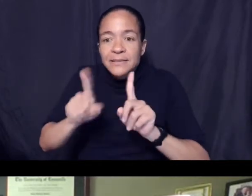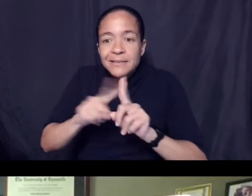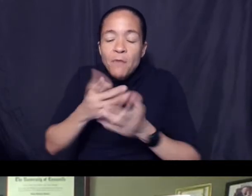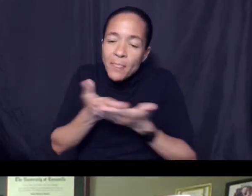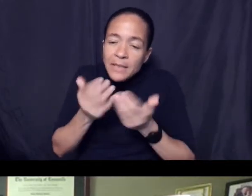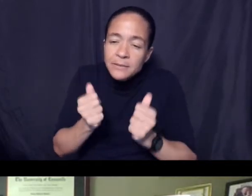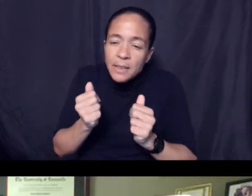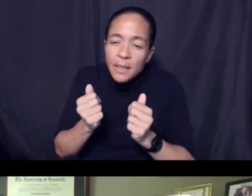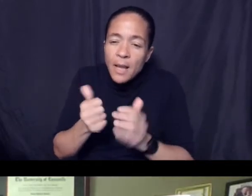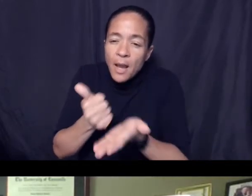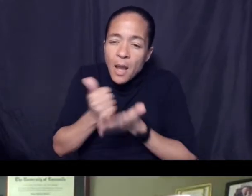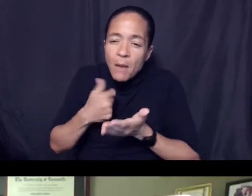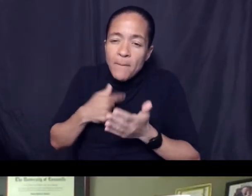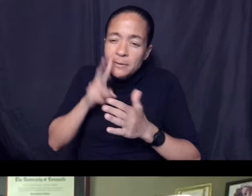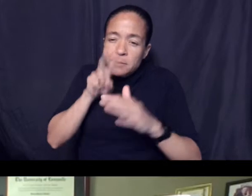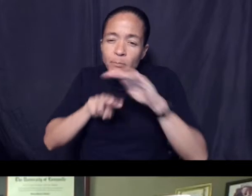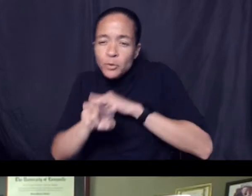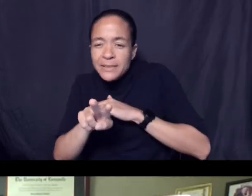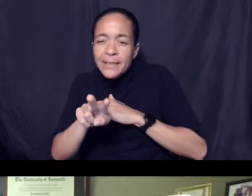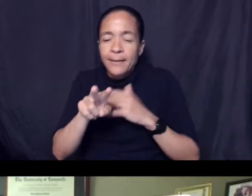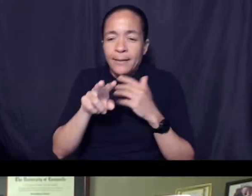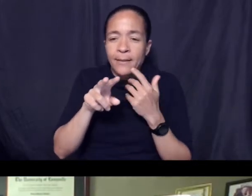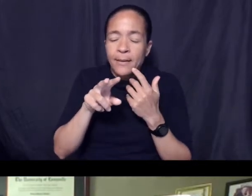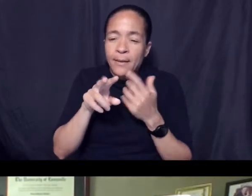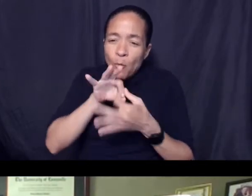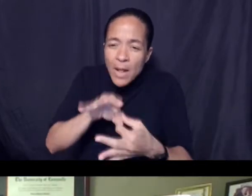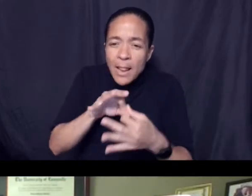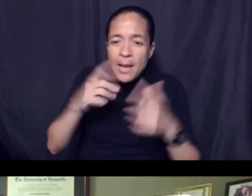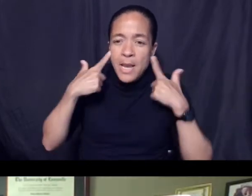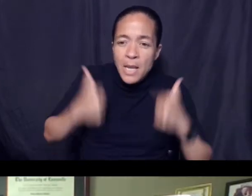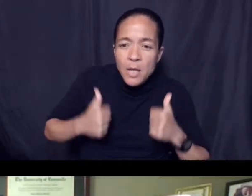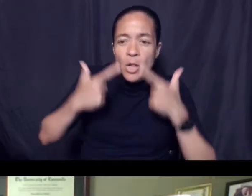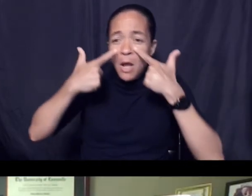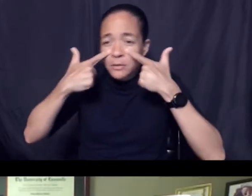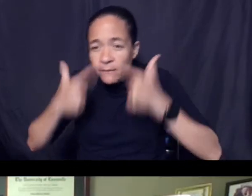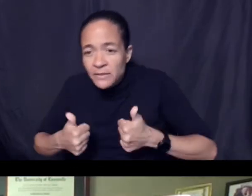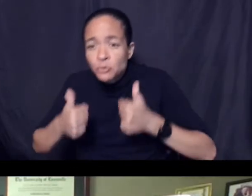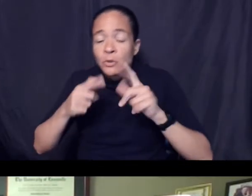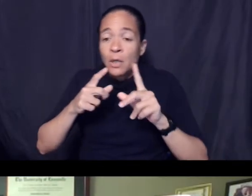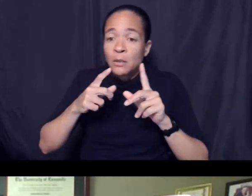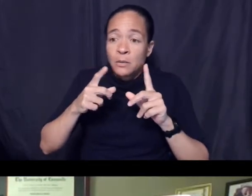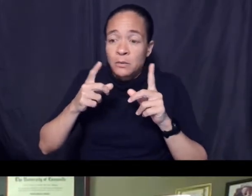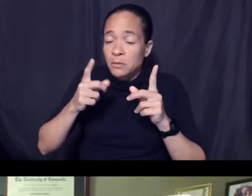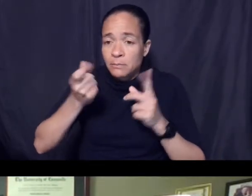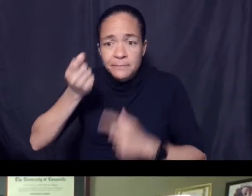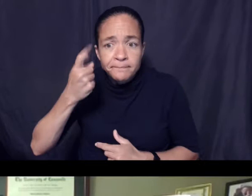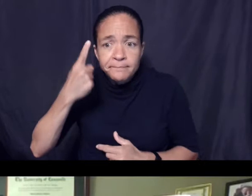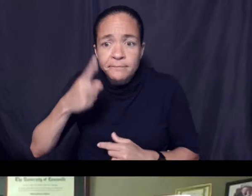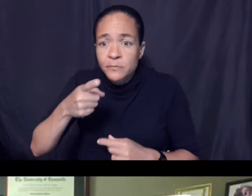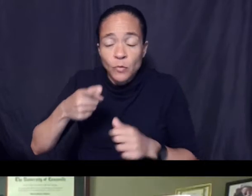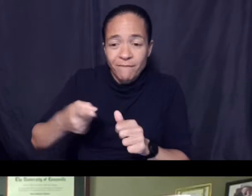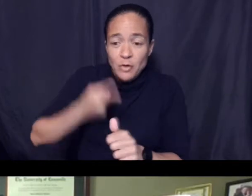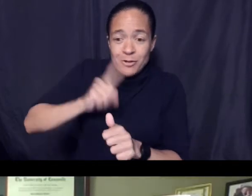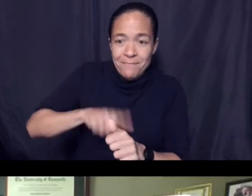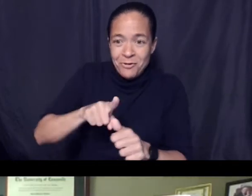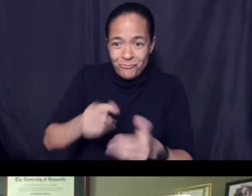for families in terms of hearing loss, vision loss. But it's very difficult, especially when you first